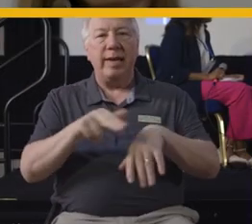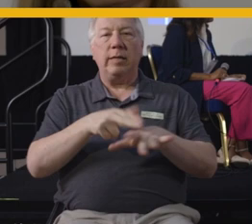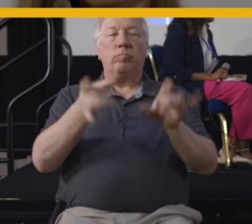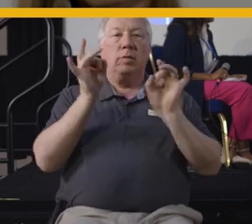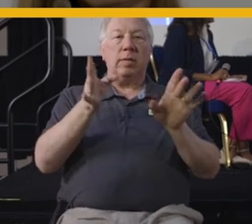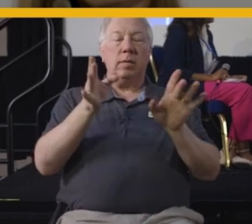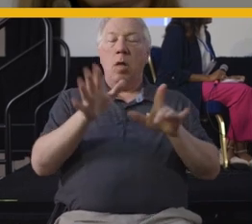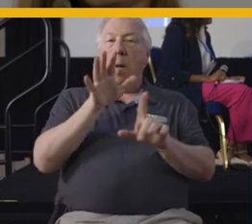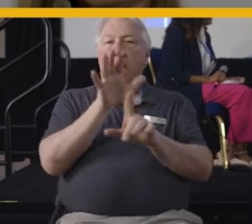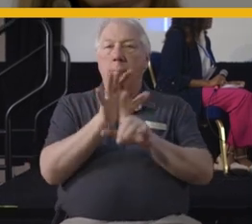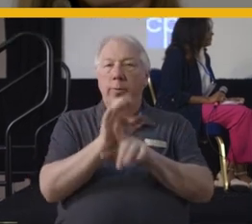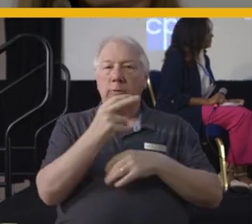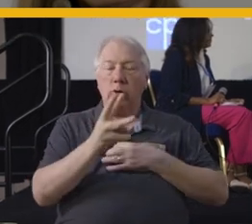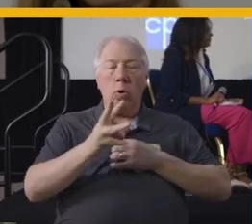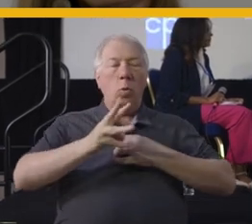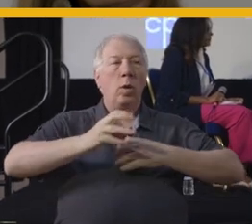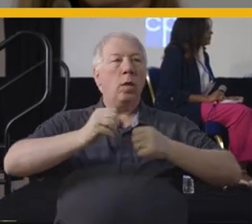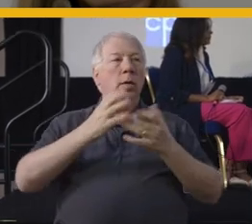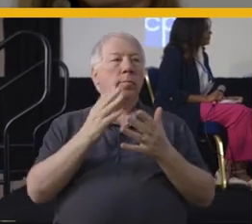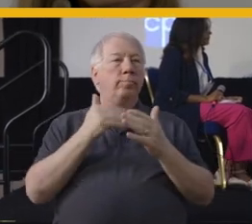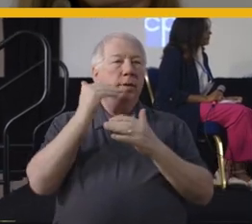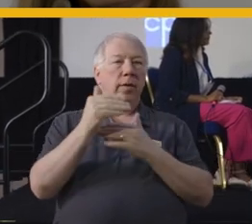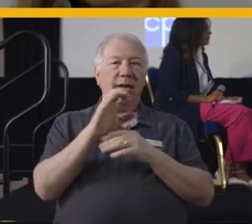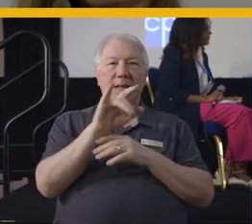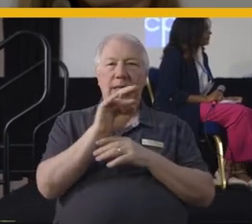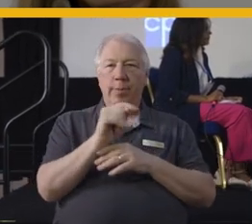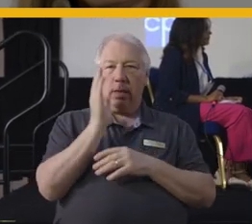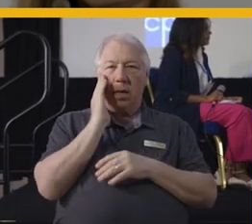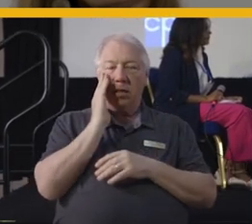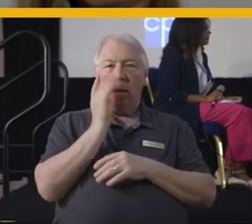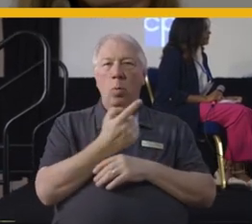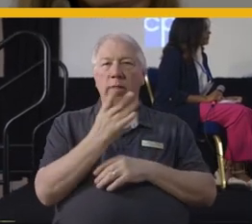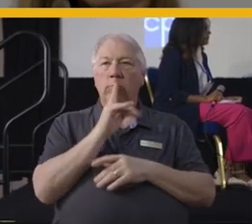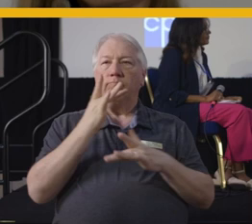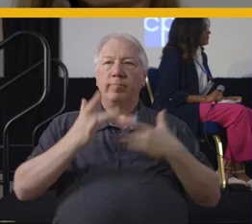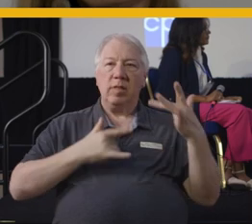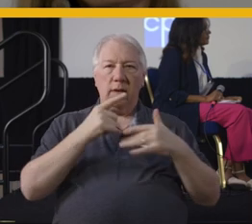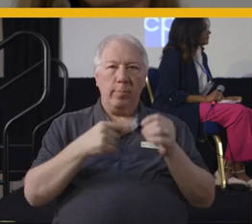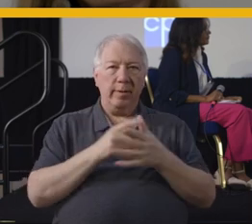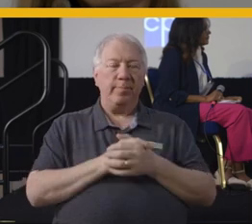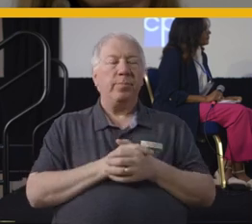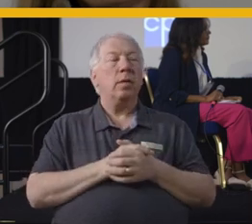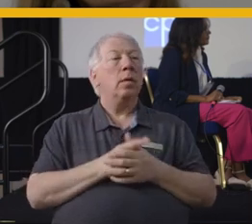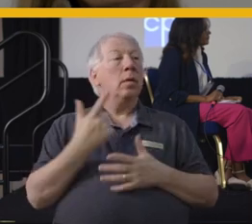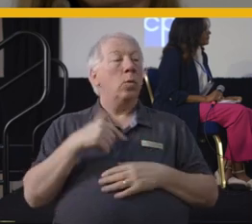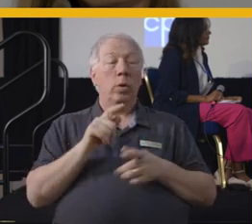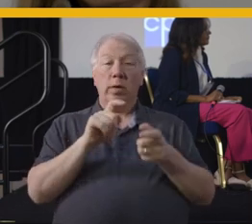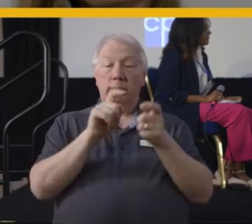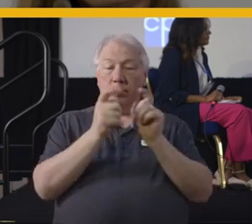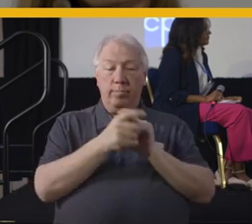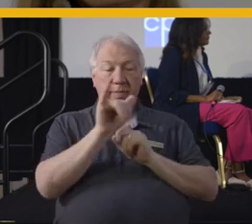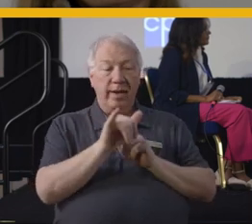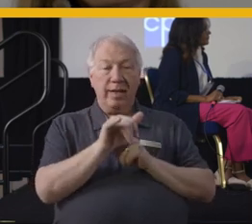popular show, and it resonates with a lot of different people, well beyond just the climate conscious, which is one of the things we're most excited about it. And we are turning it